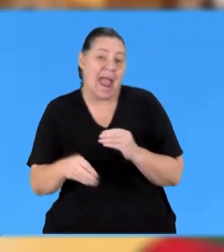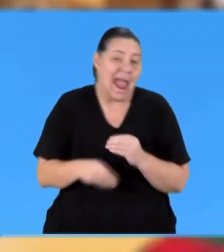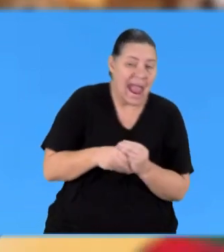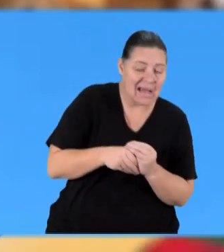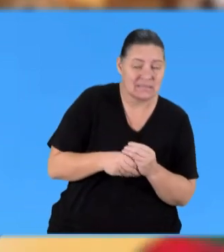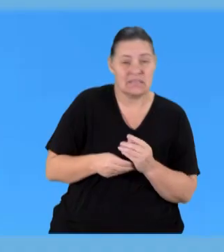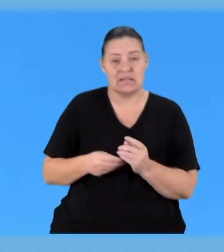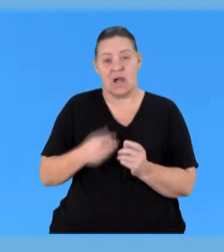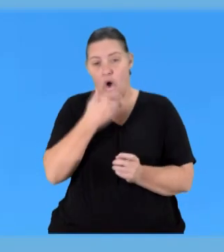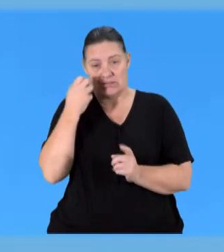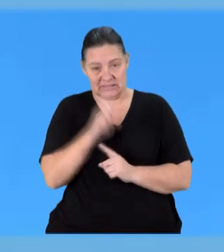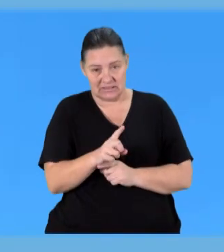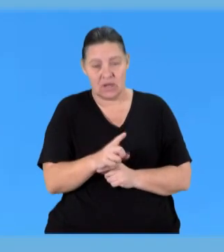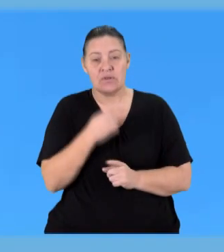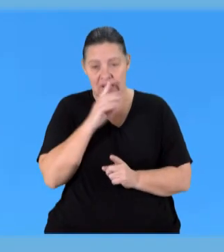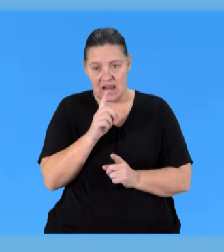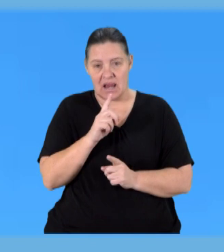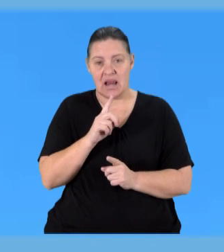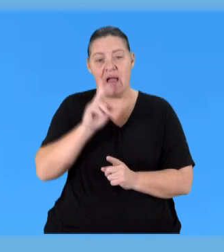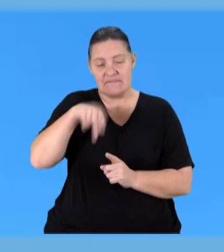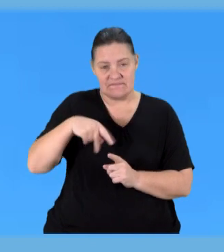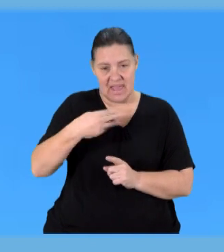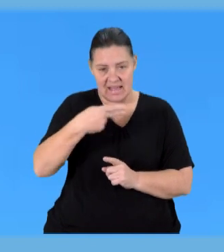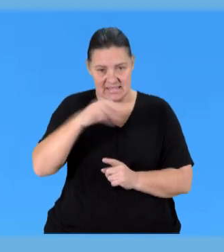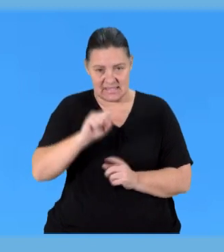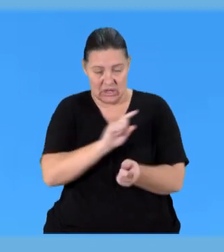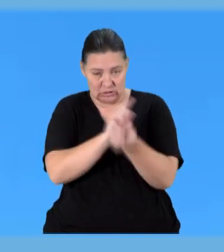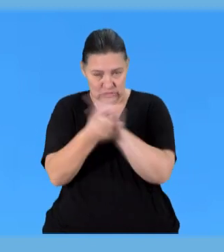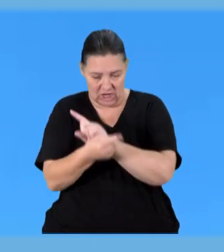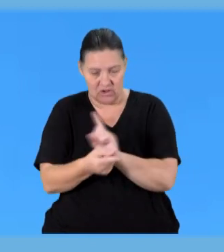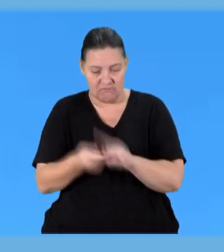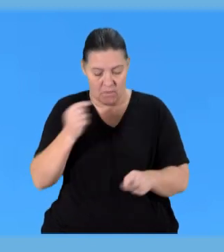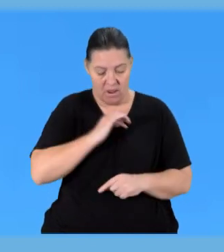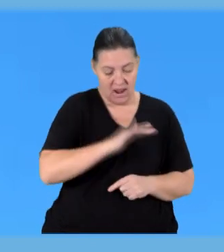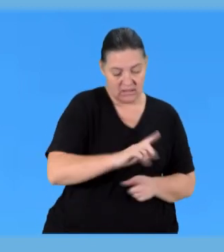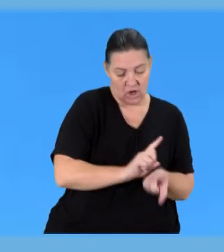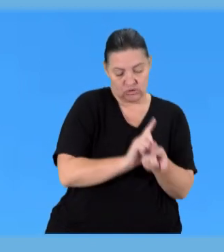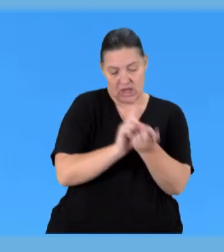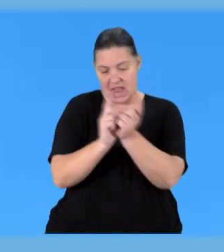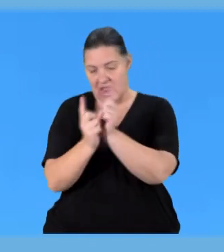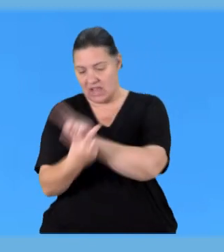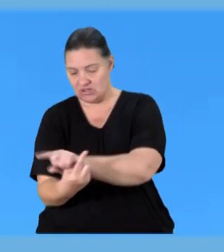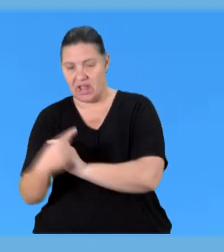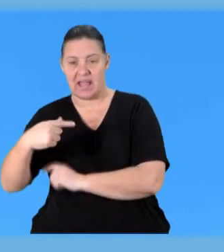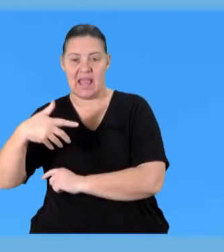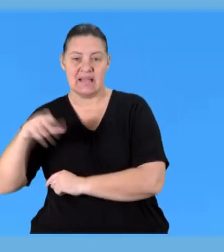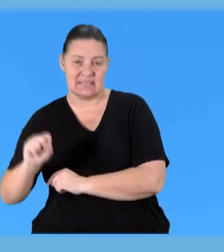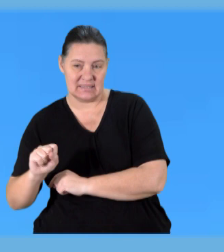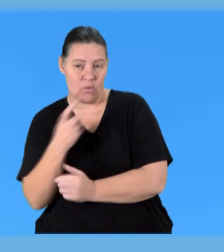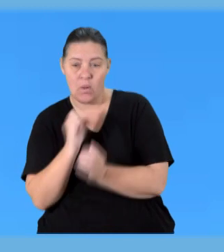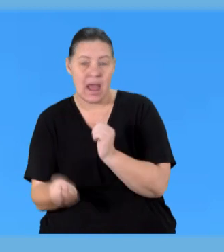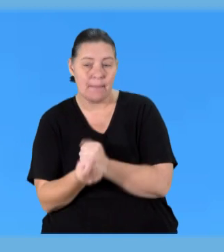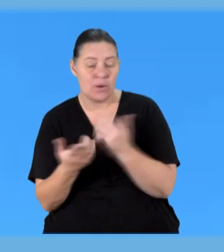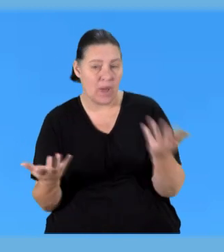heat, there's going to be a phase change now from a liquid into a gas. Now, where is that going to be happening? It is going